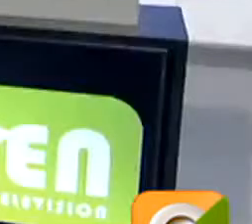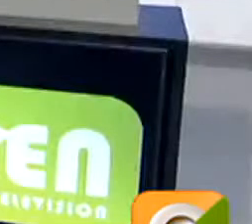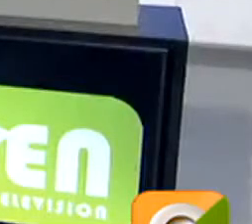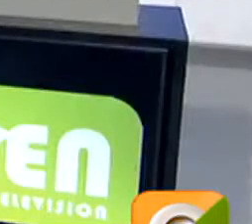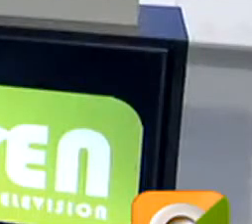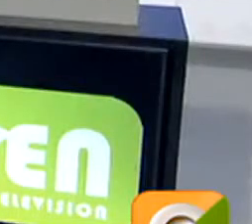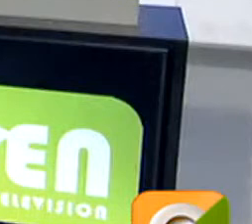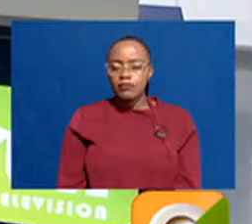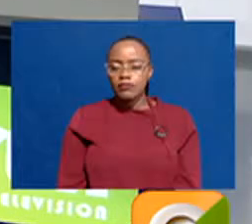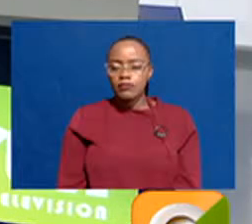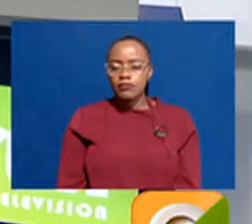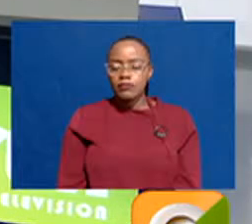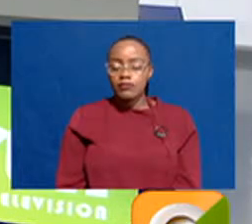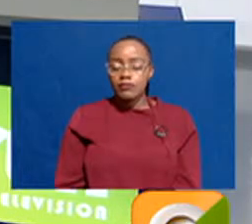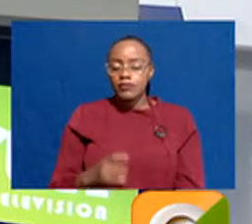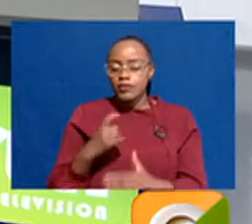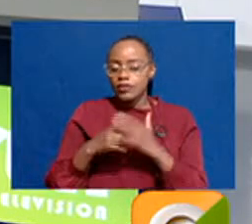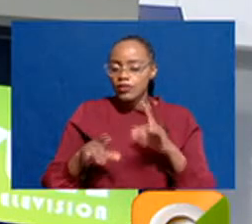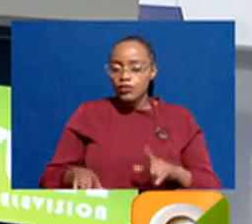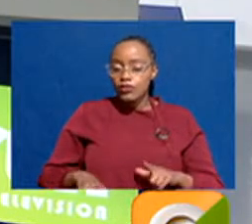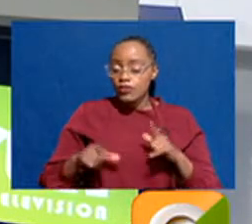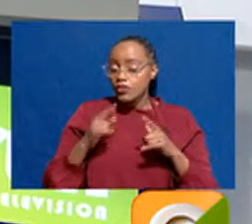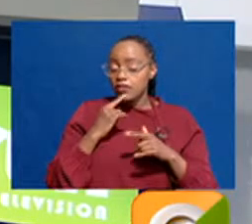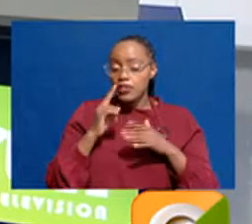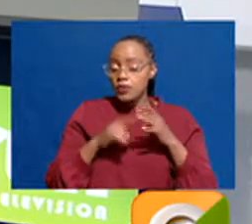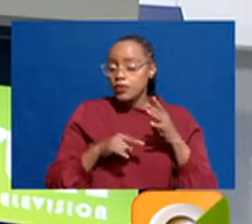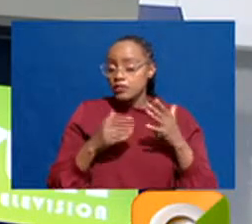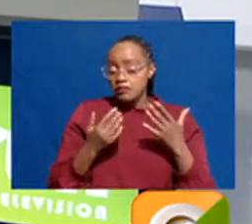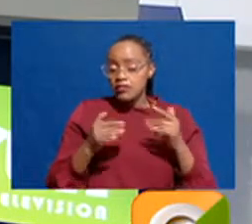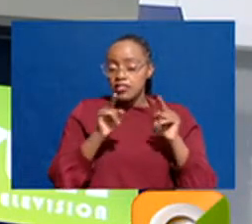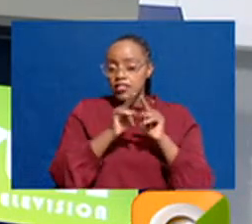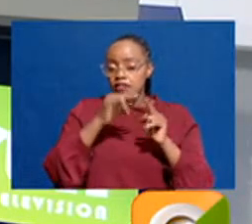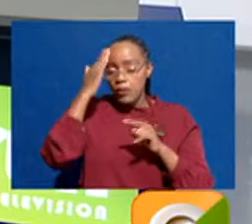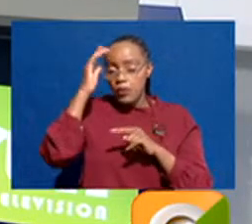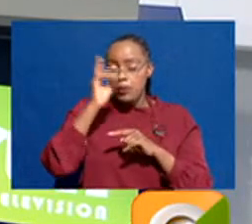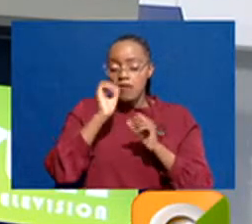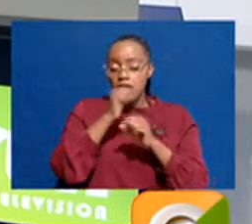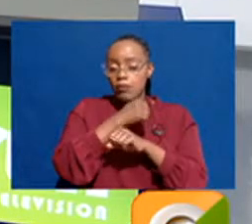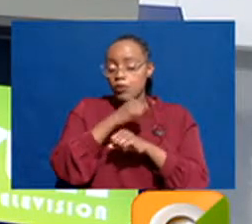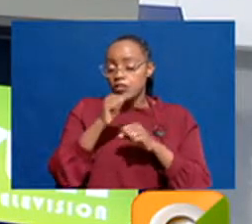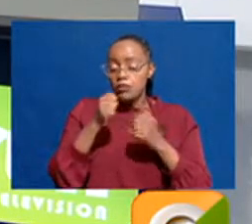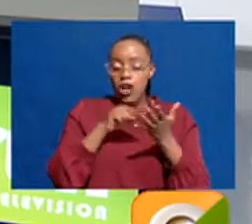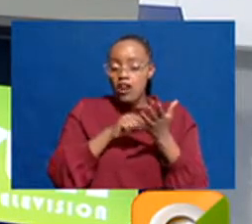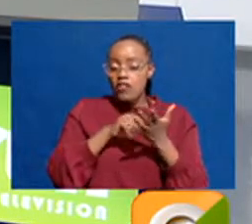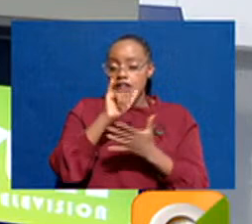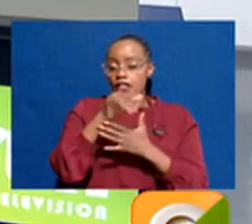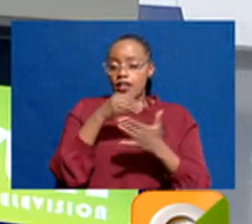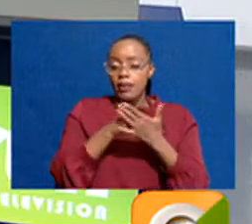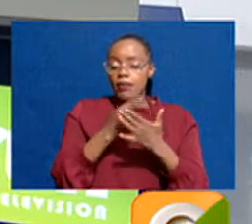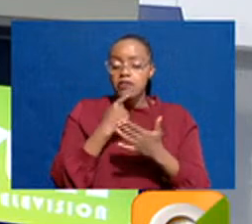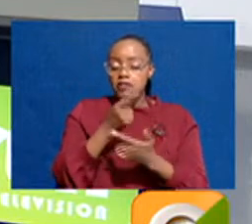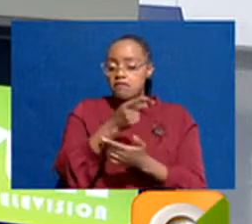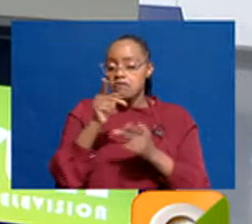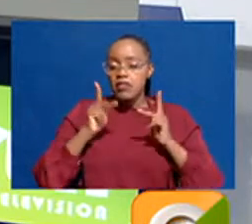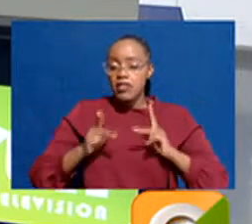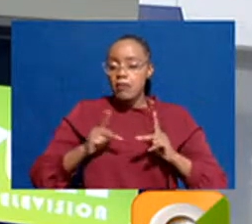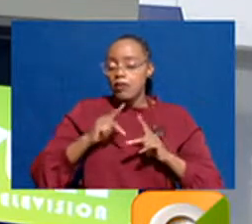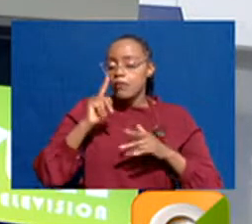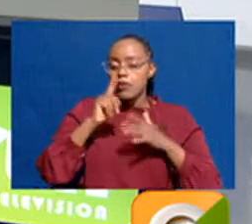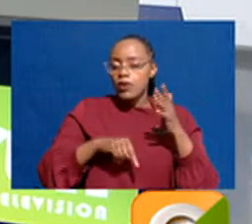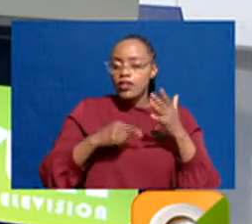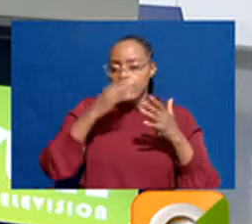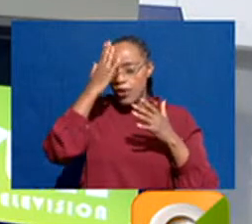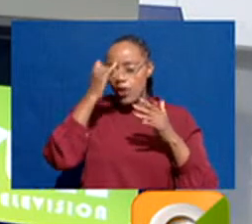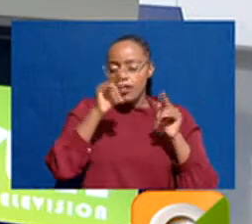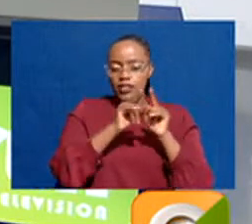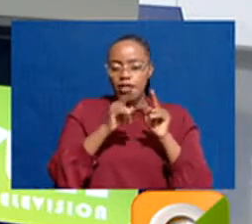the cost of living. What do you tell them, despite knowing that we cannot afford, as you say, but what do you tell them? Because it's